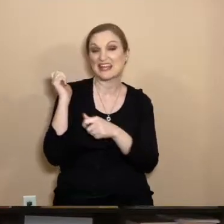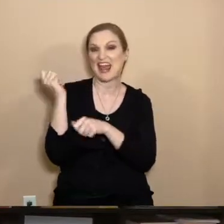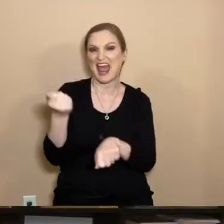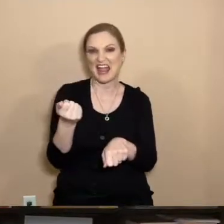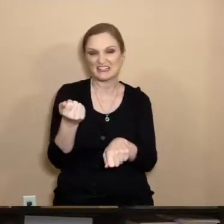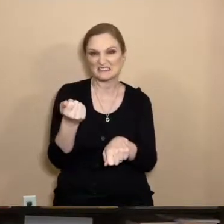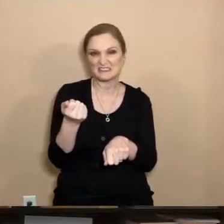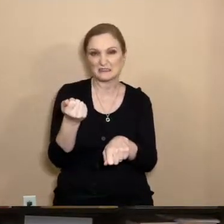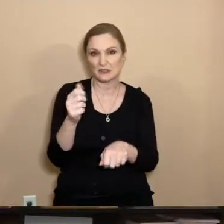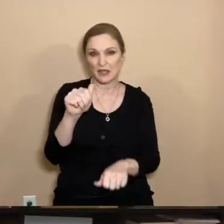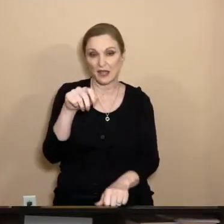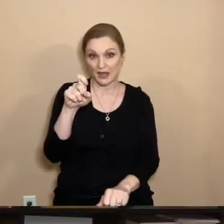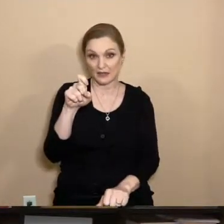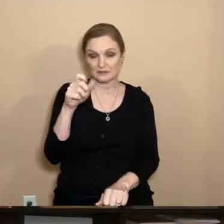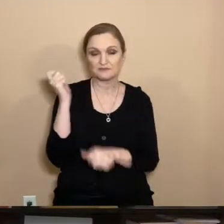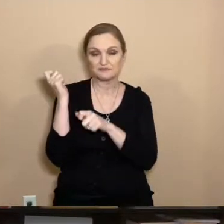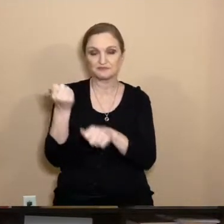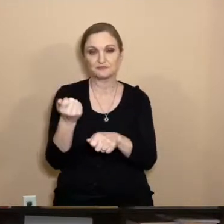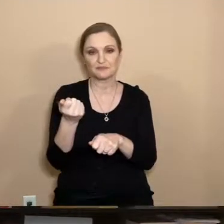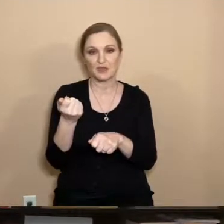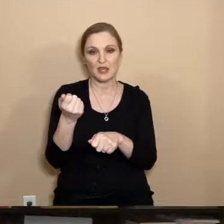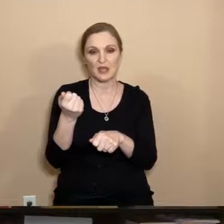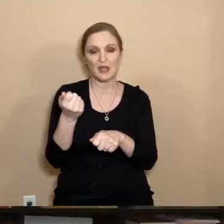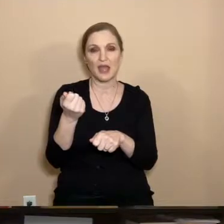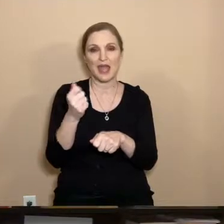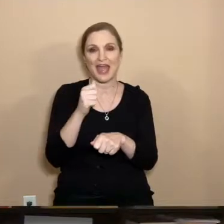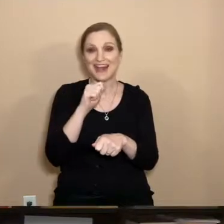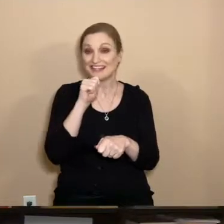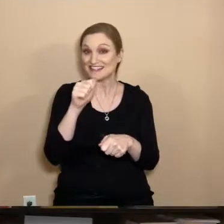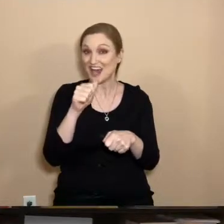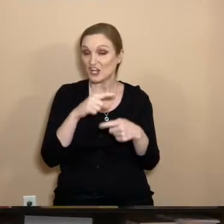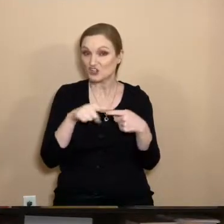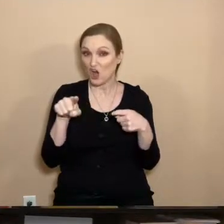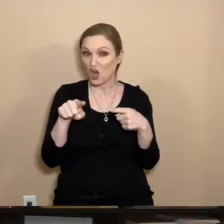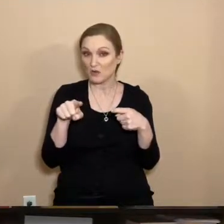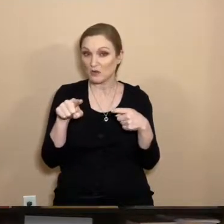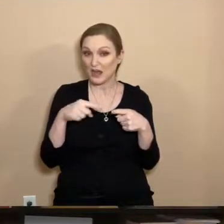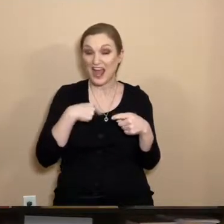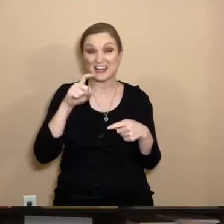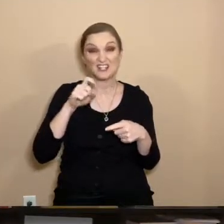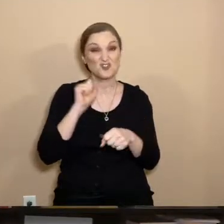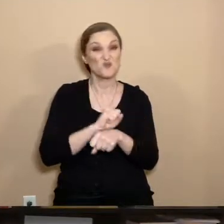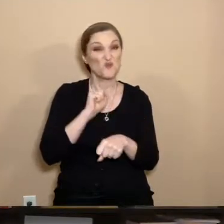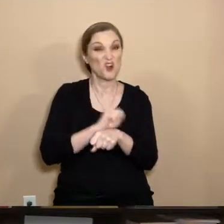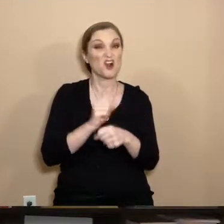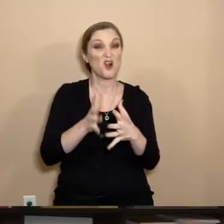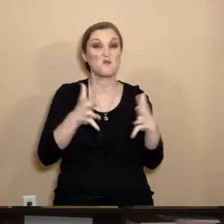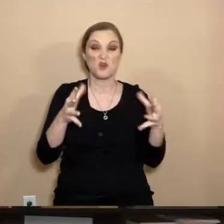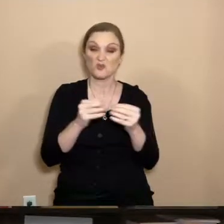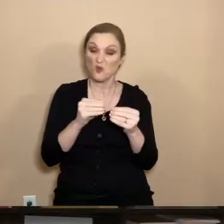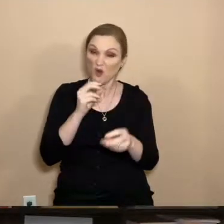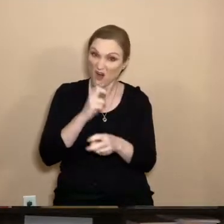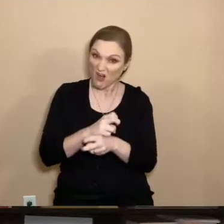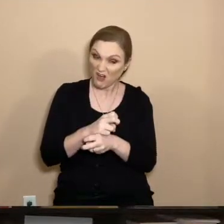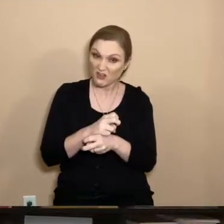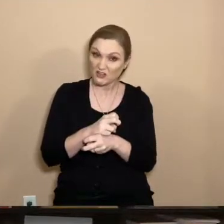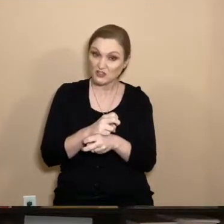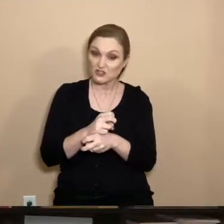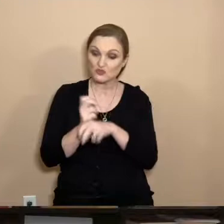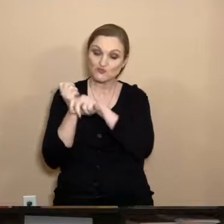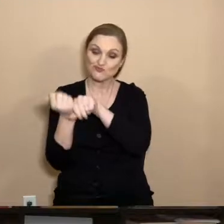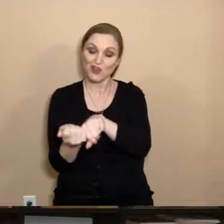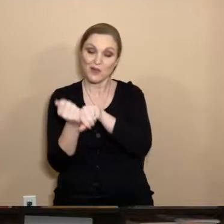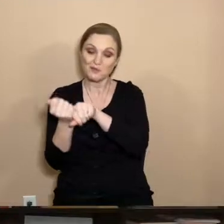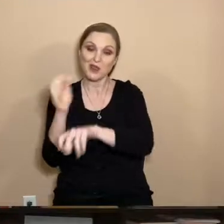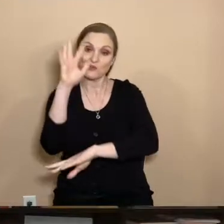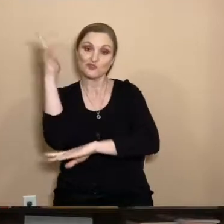it's a axe made out of iron and it's blunt, I'm going to have to work a lot harder in order to chop down a